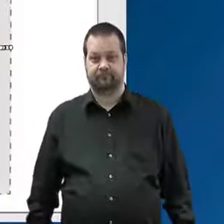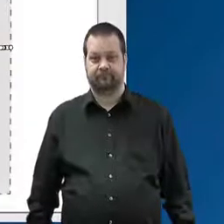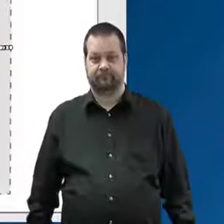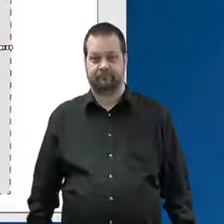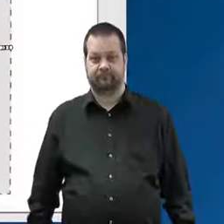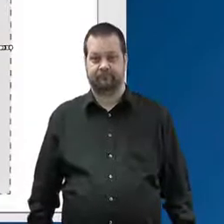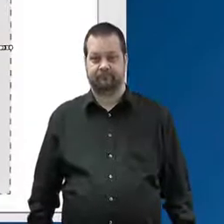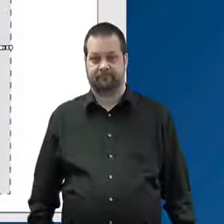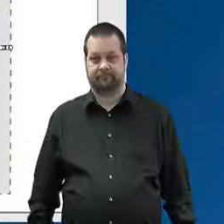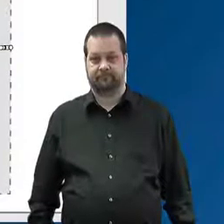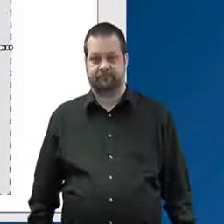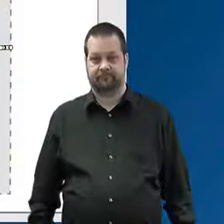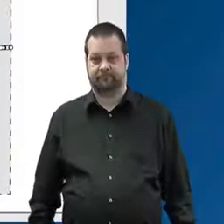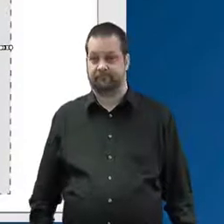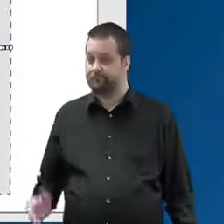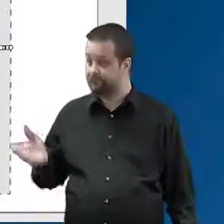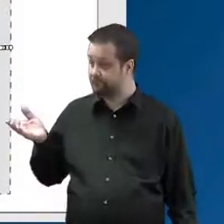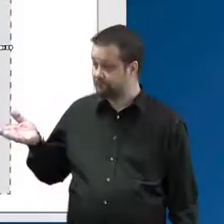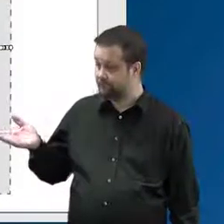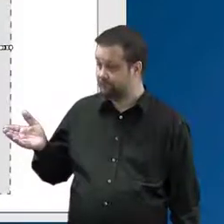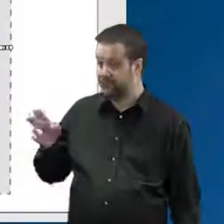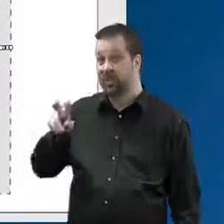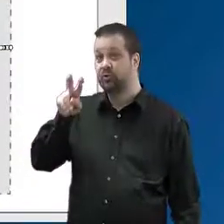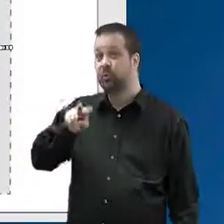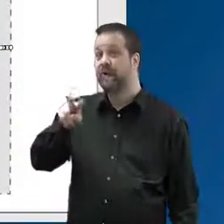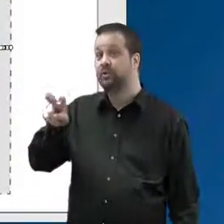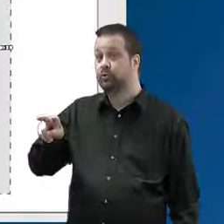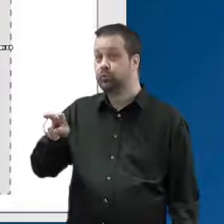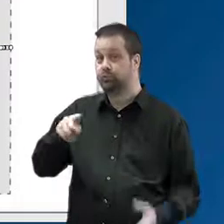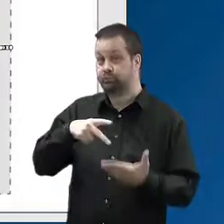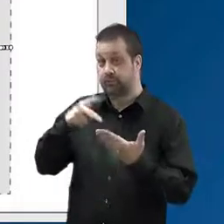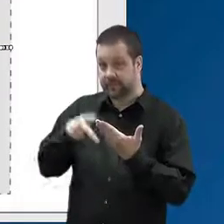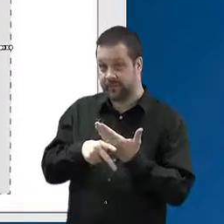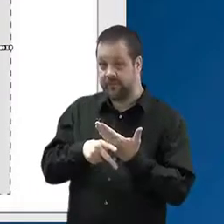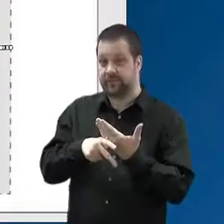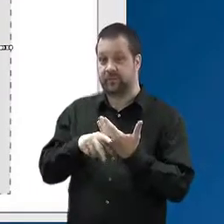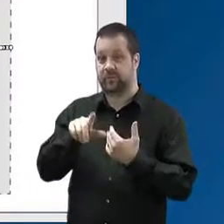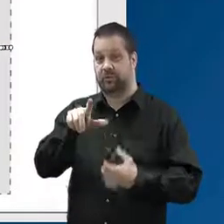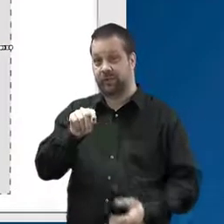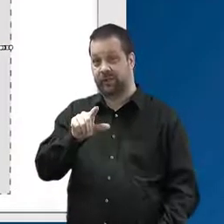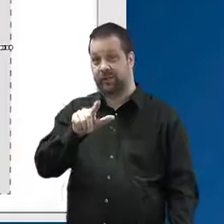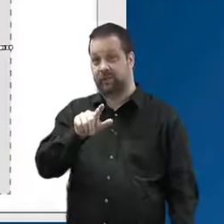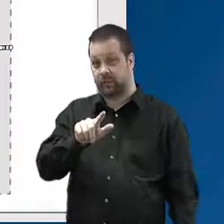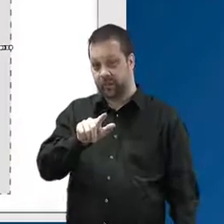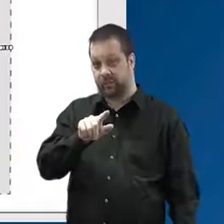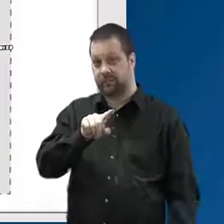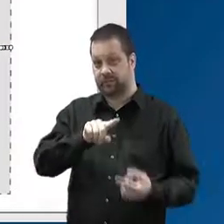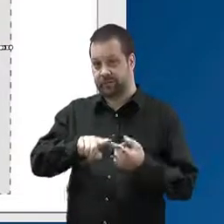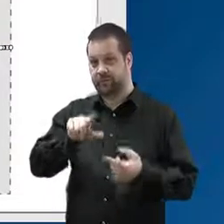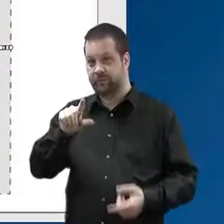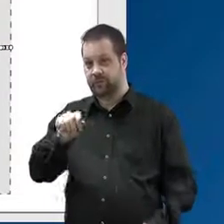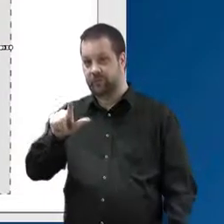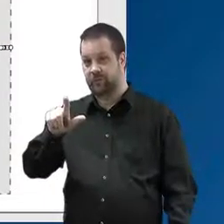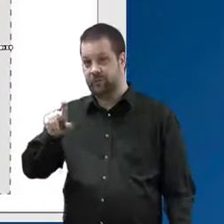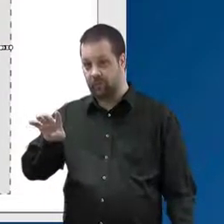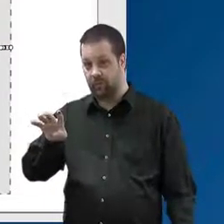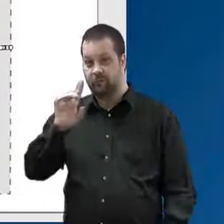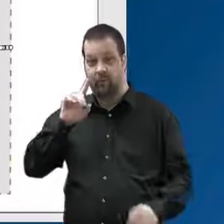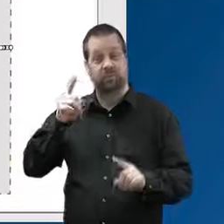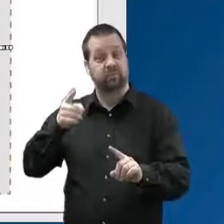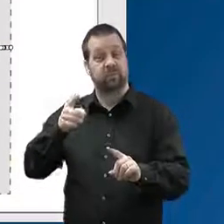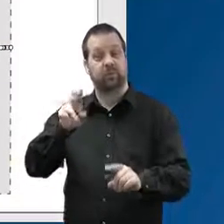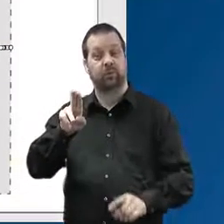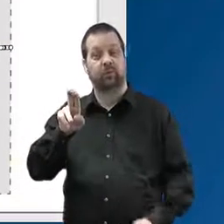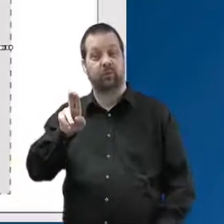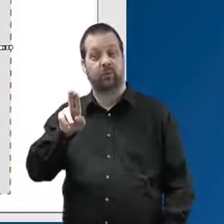This map shows the location of the 22 projects included in the 2021 through 2024 rural TIP for Uvalde County, which are